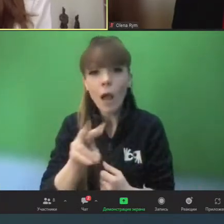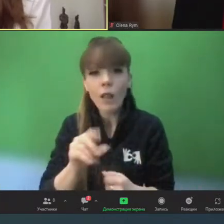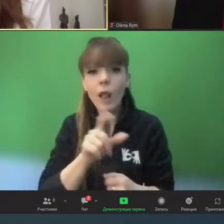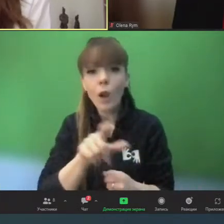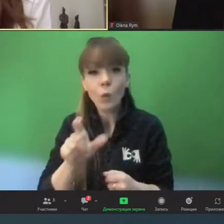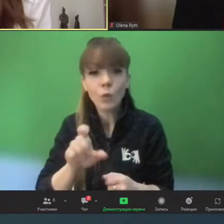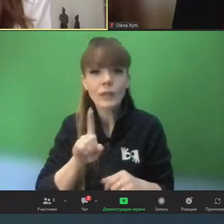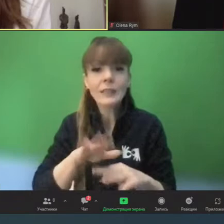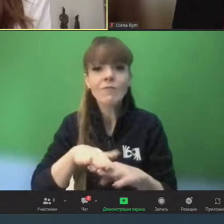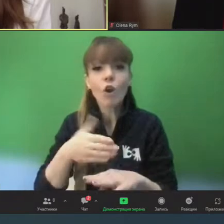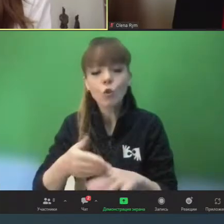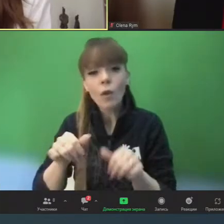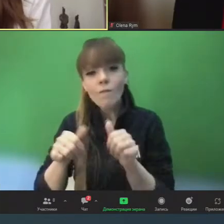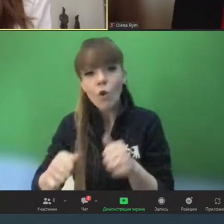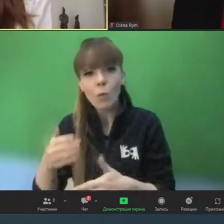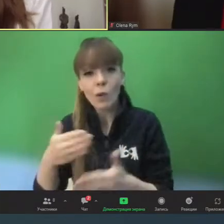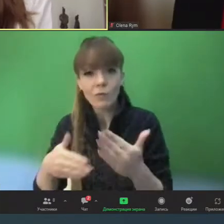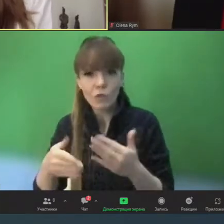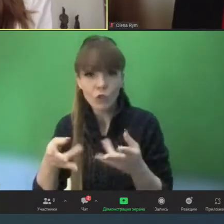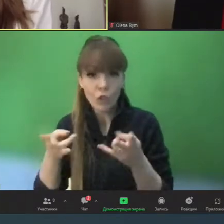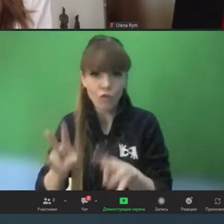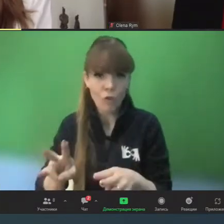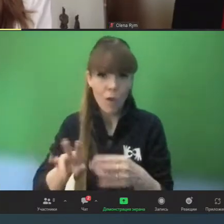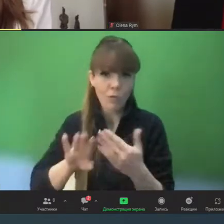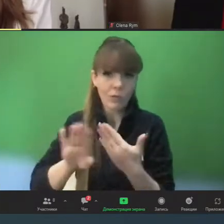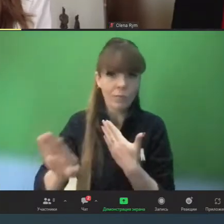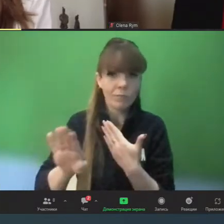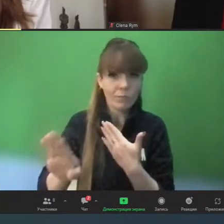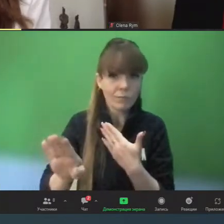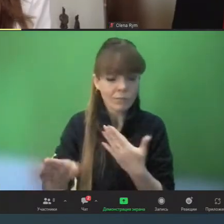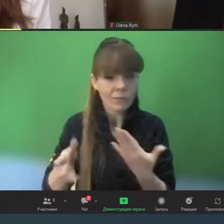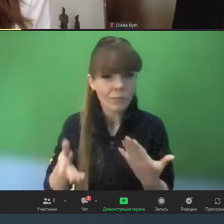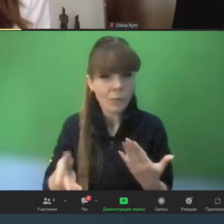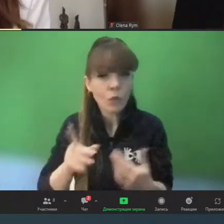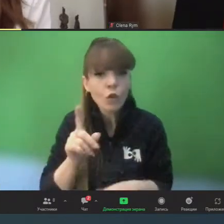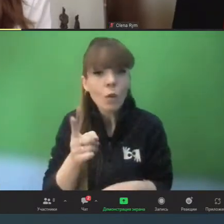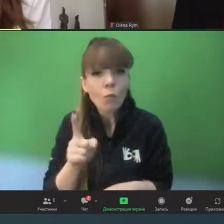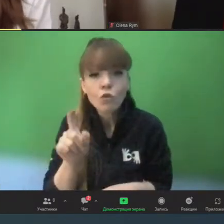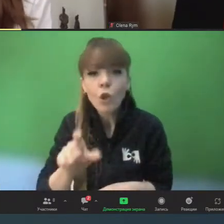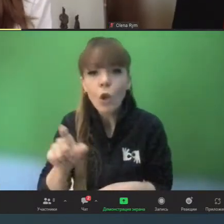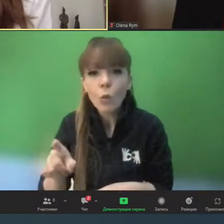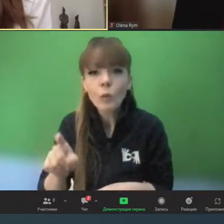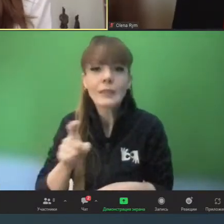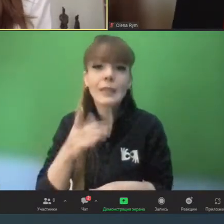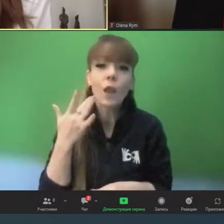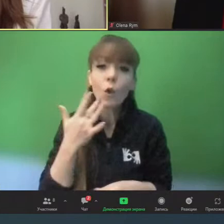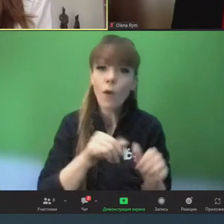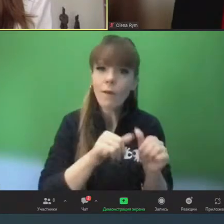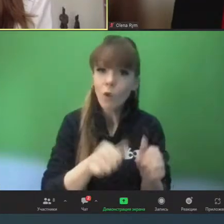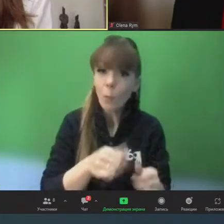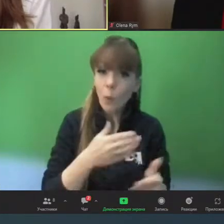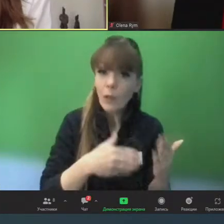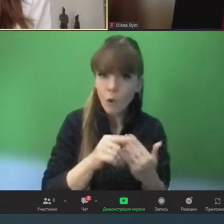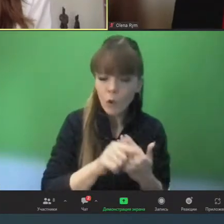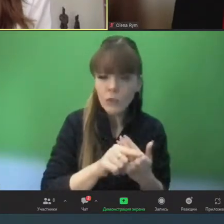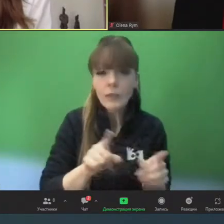to fulfill. And it means that people with the persons with the disabilities are not taken